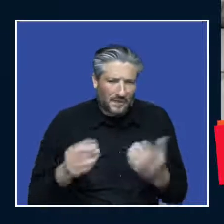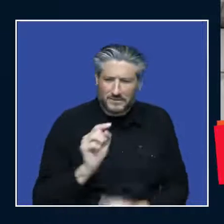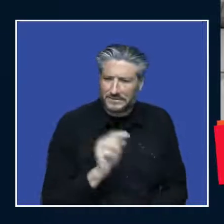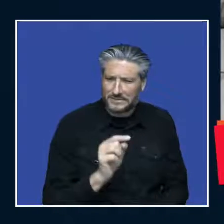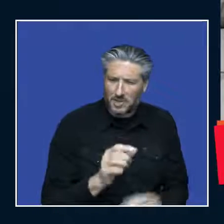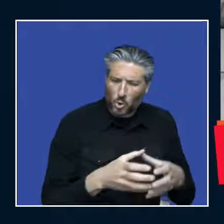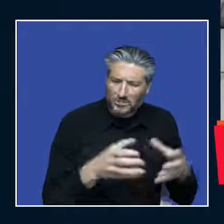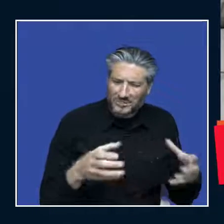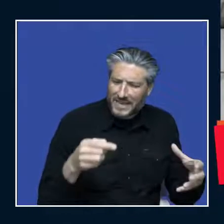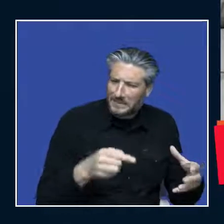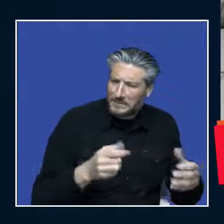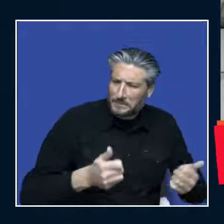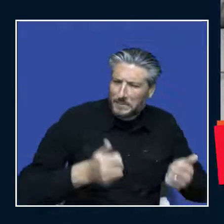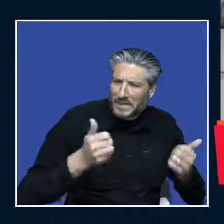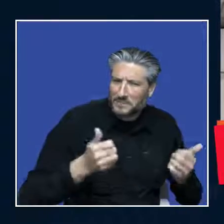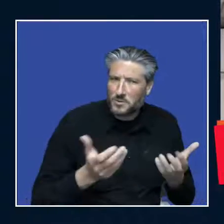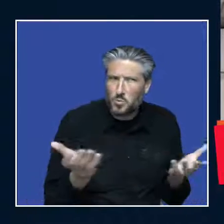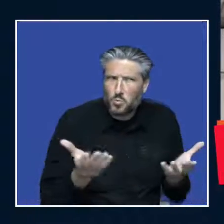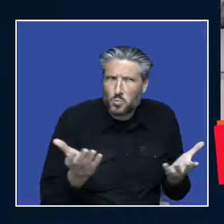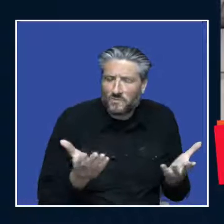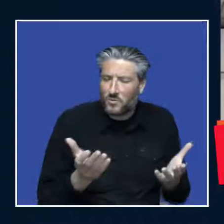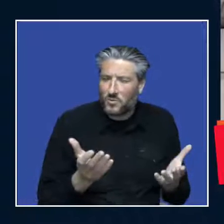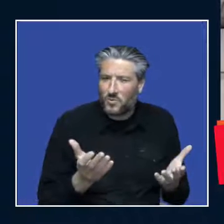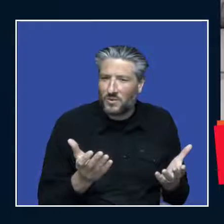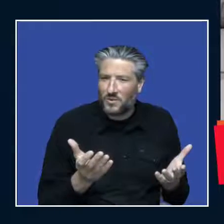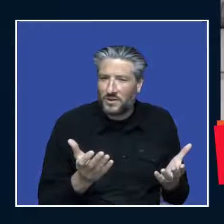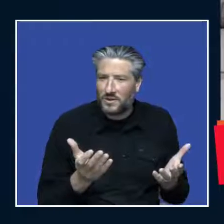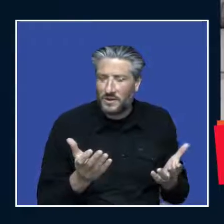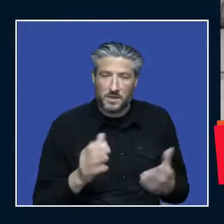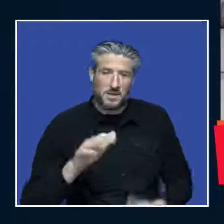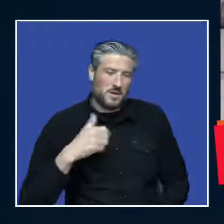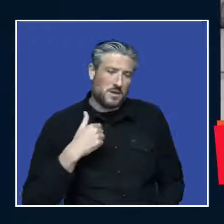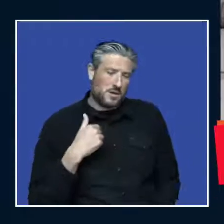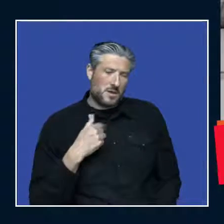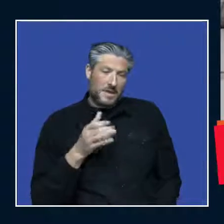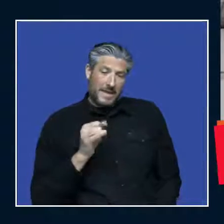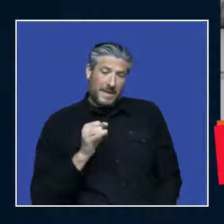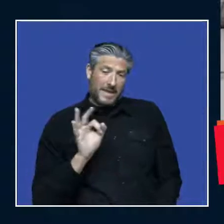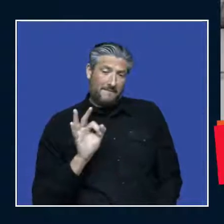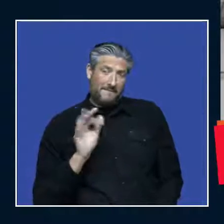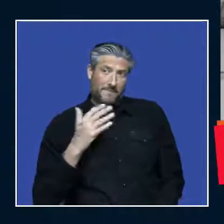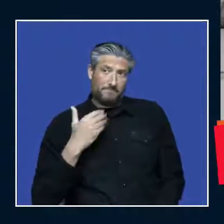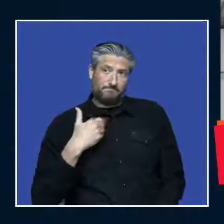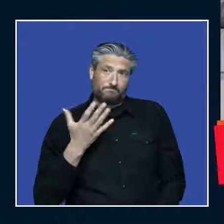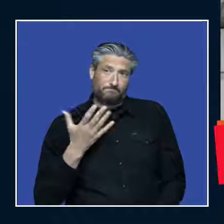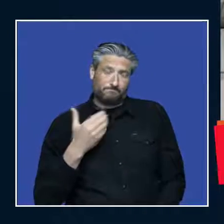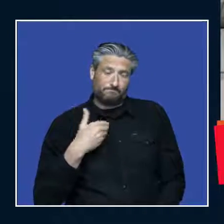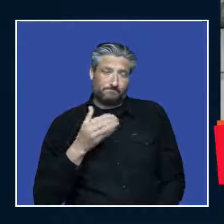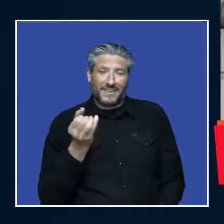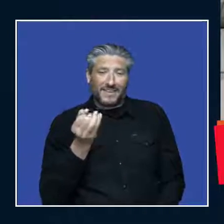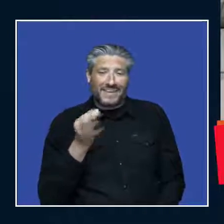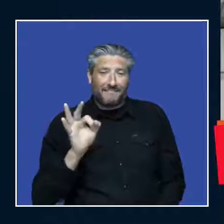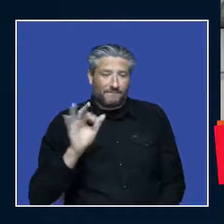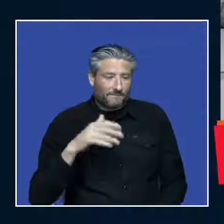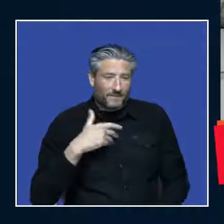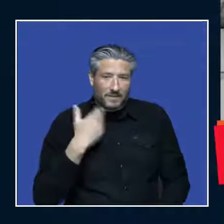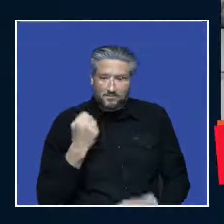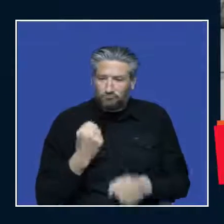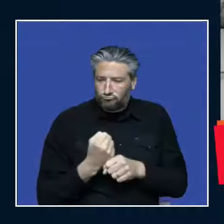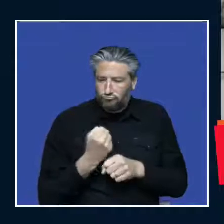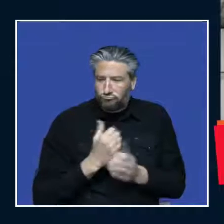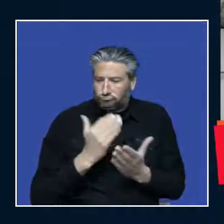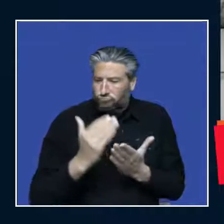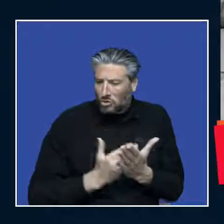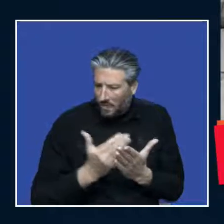Yeah, I hope I made this also clear. So if I don't have any, so if my product doesn't need multiple VMs to show